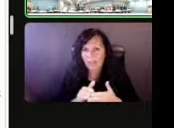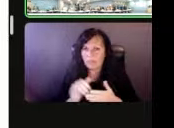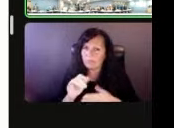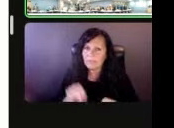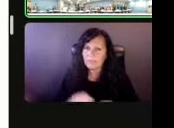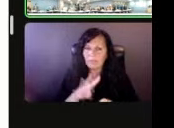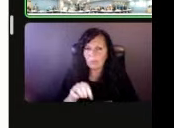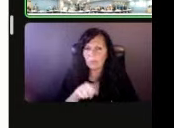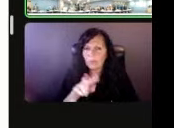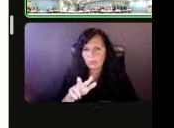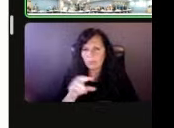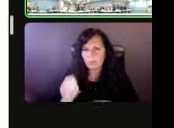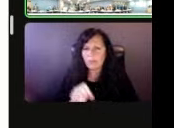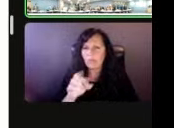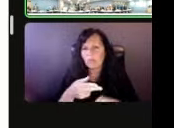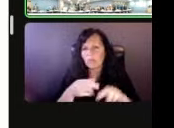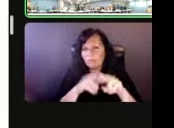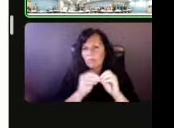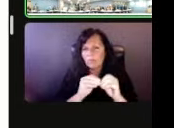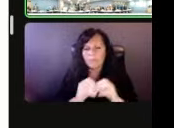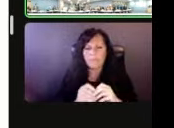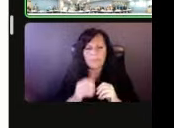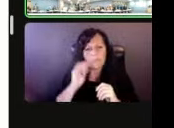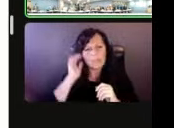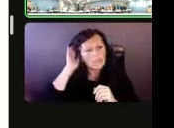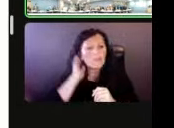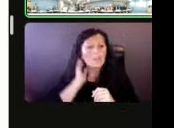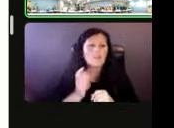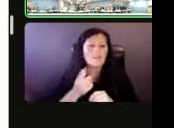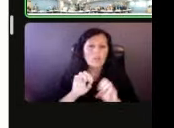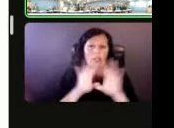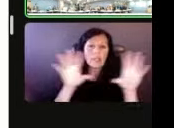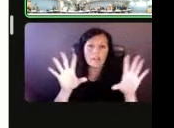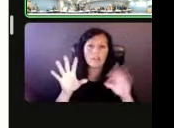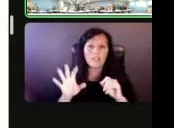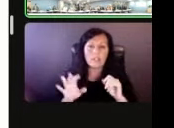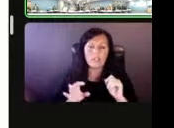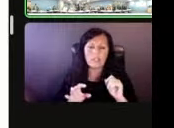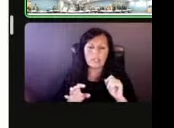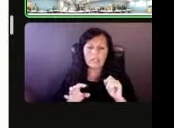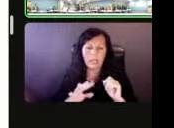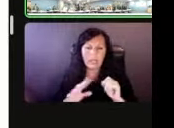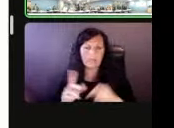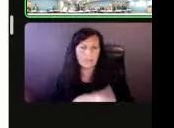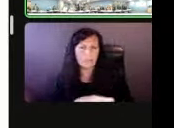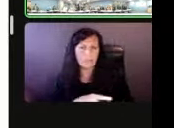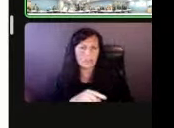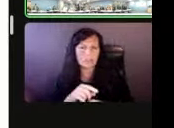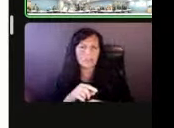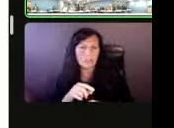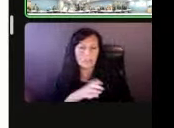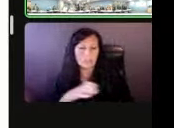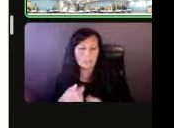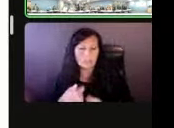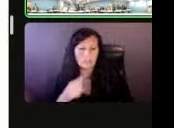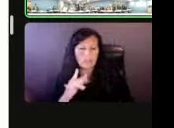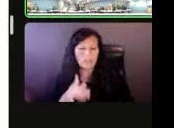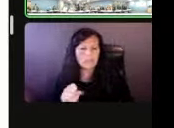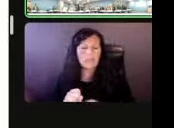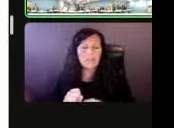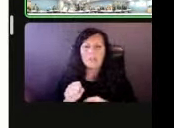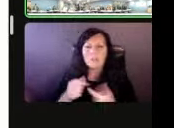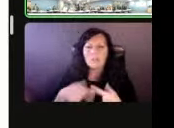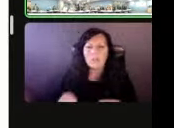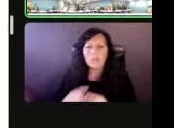I guess just for kind of clarity purposes, I do have a question. During the Community Citizens Budget Committee